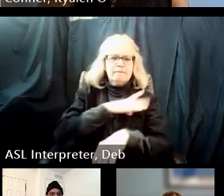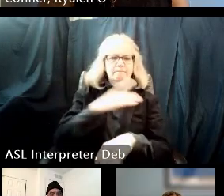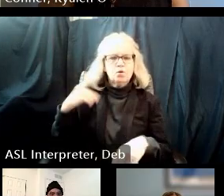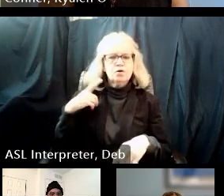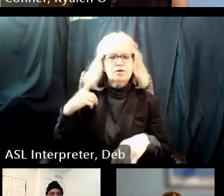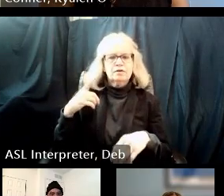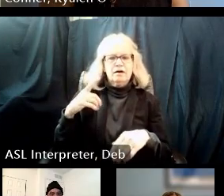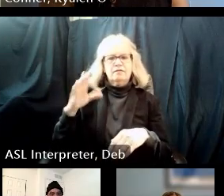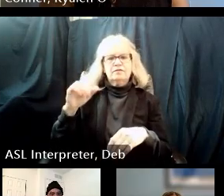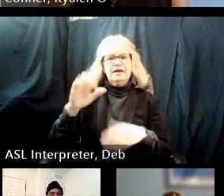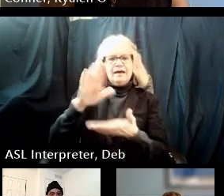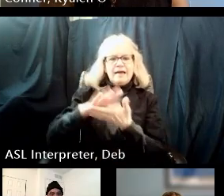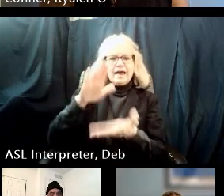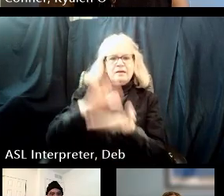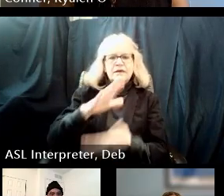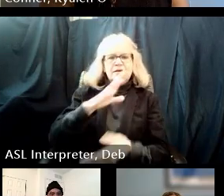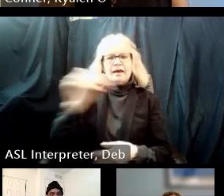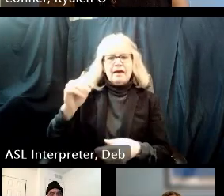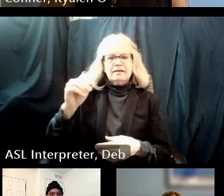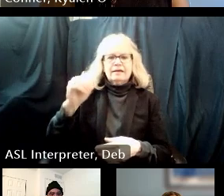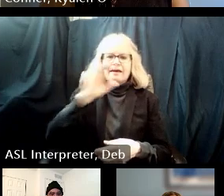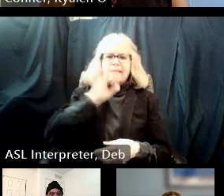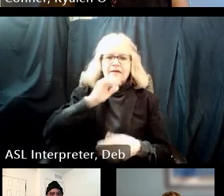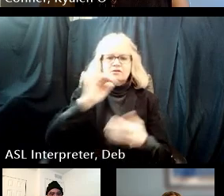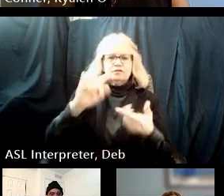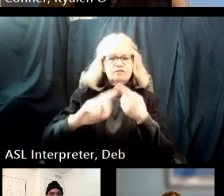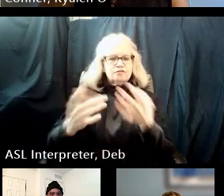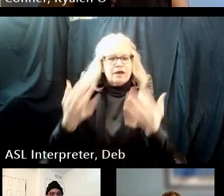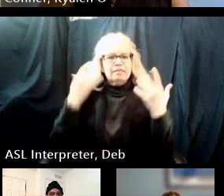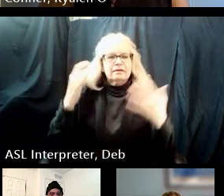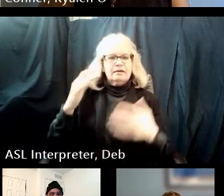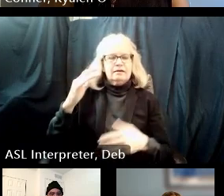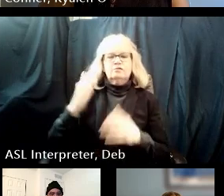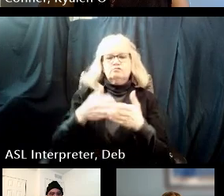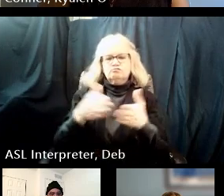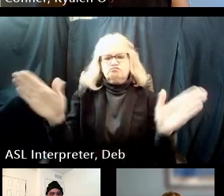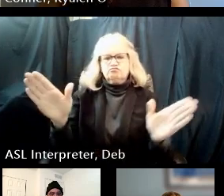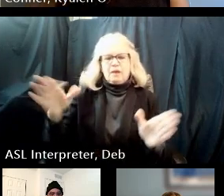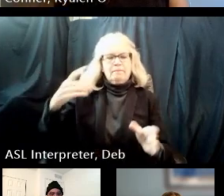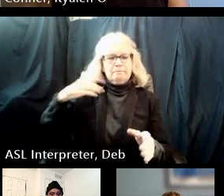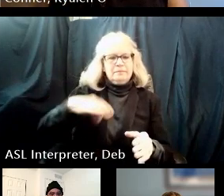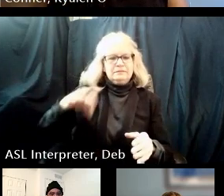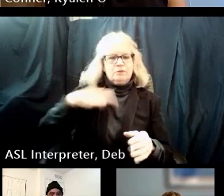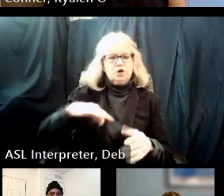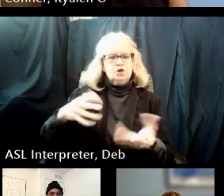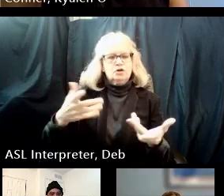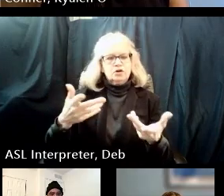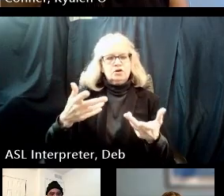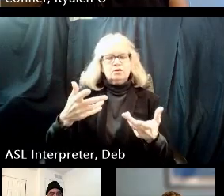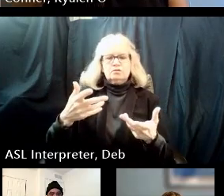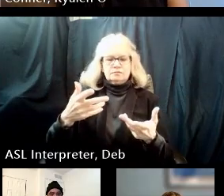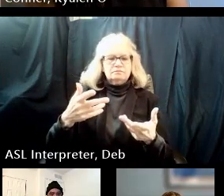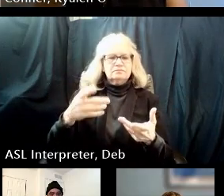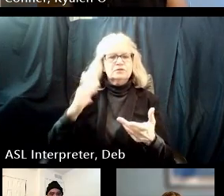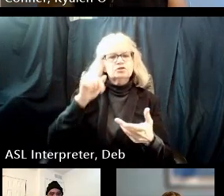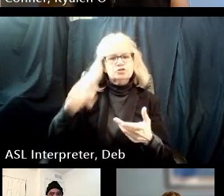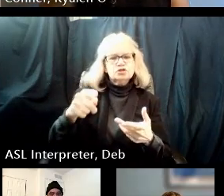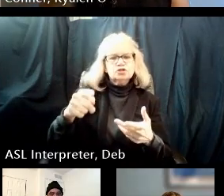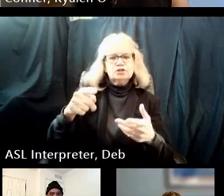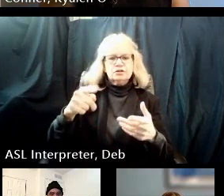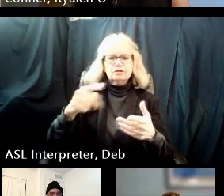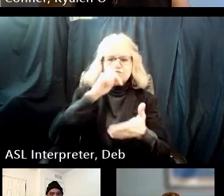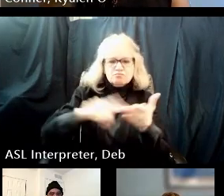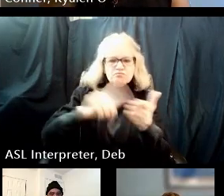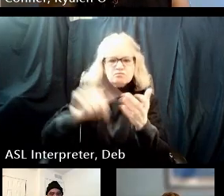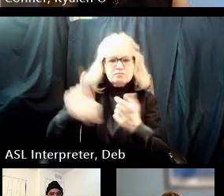Greater Pittsburgh. Dr. Connor's research specifically investigates the factors that influence disparities in health and mental